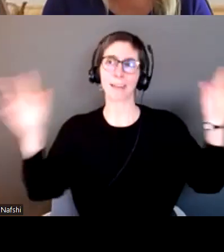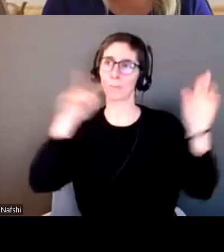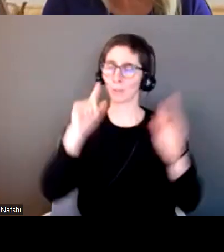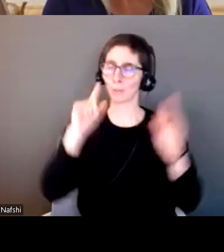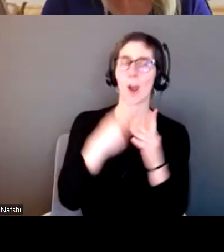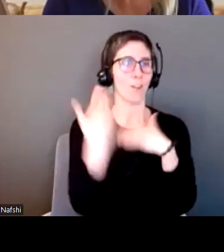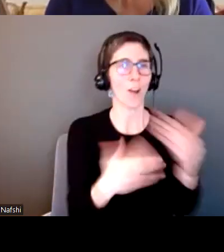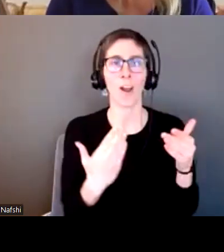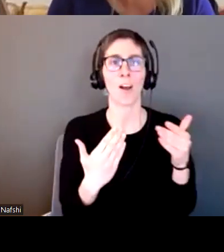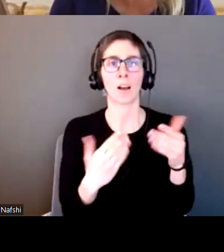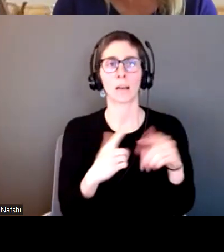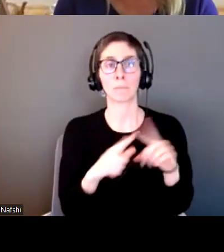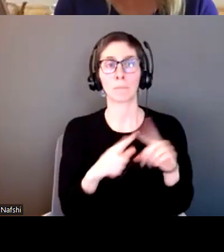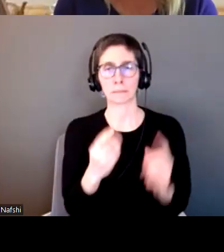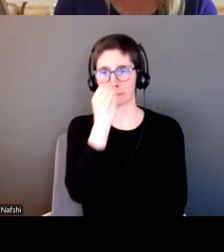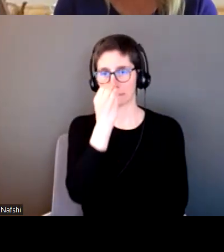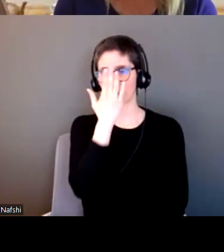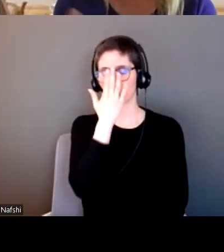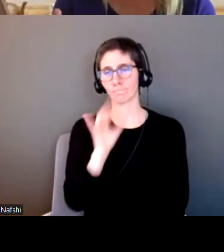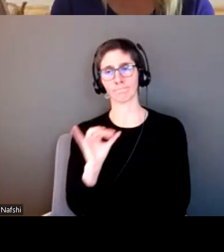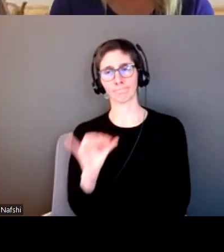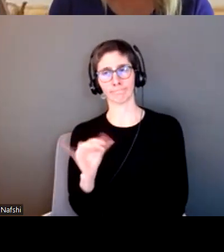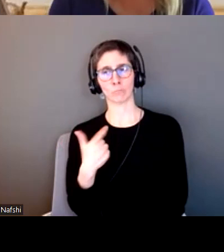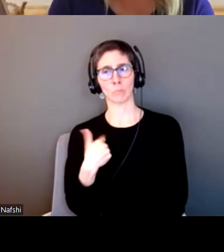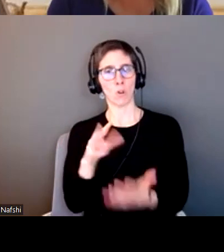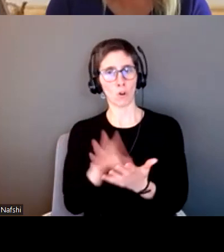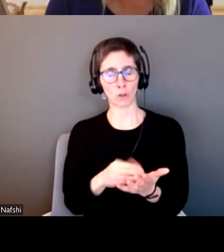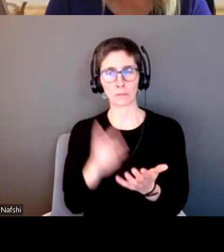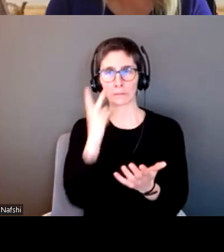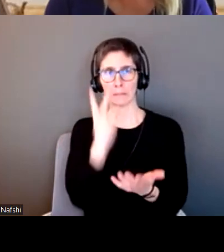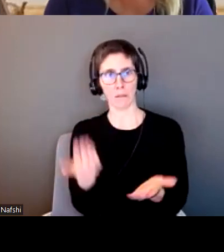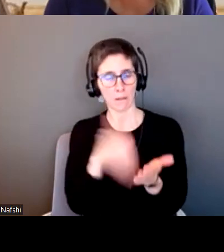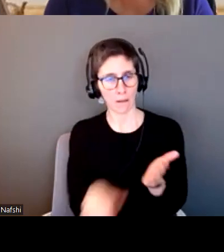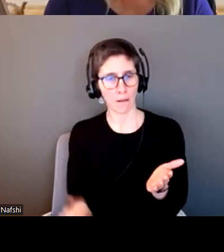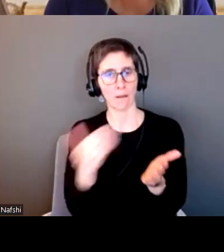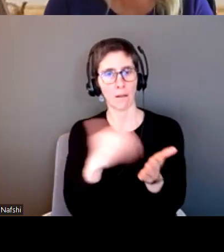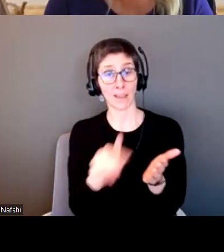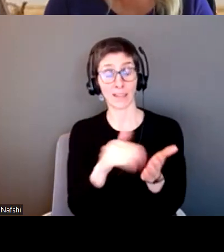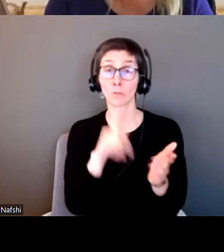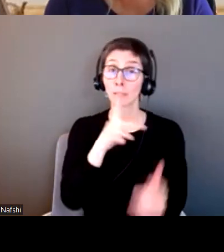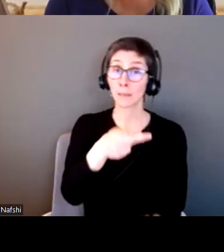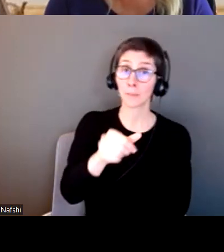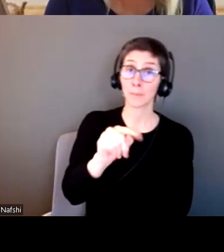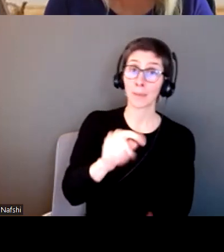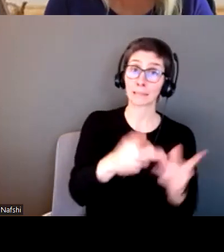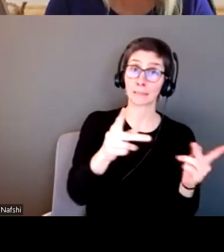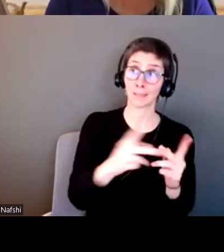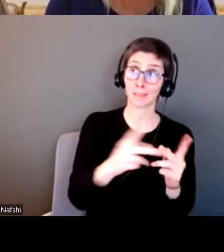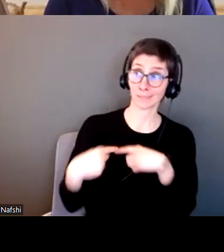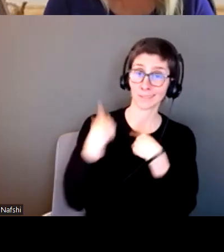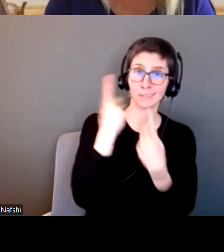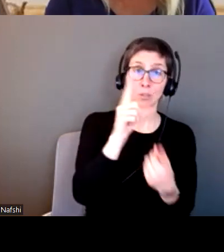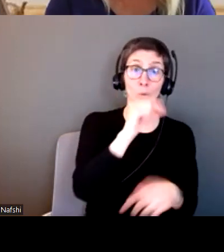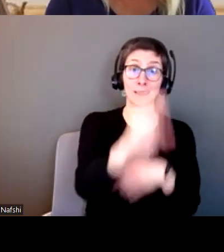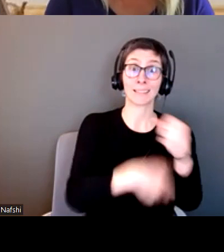learned repeatedly in the almost 20 years we've been operating Pat's Place is that people don't want us in